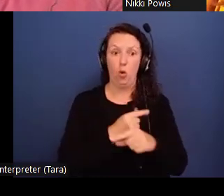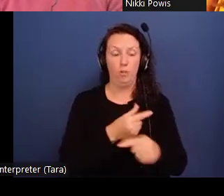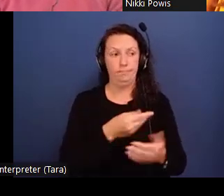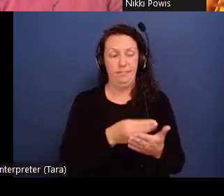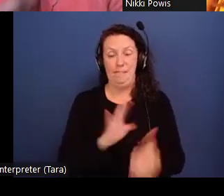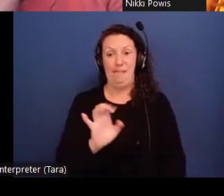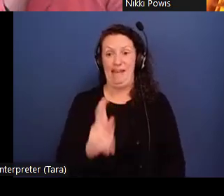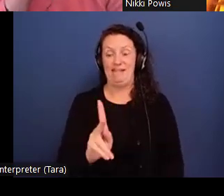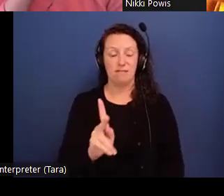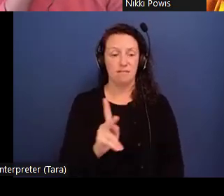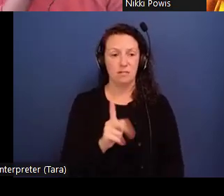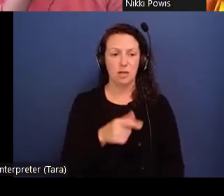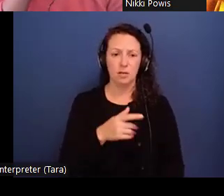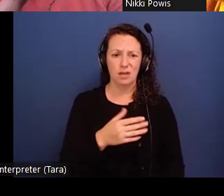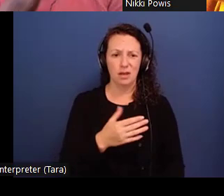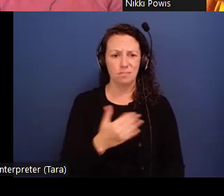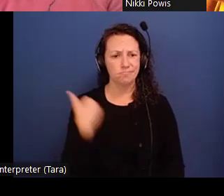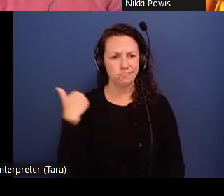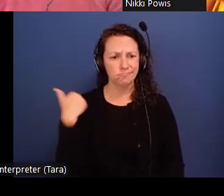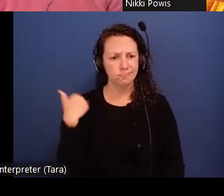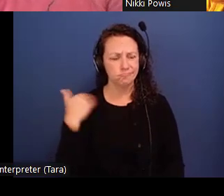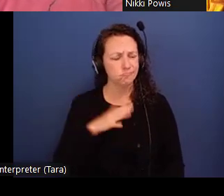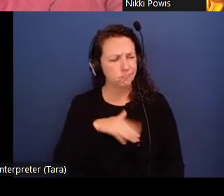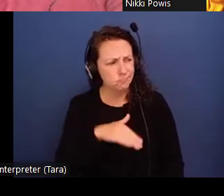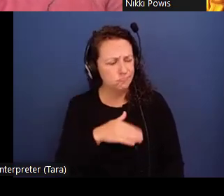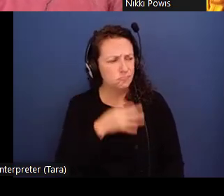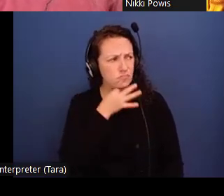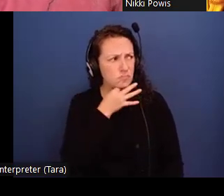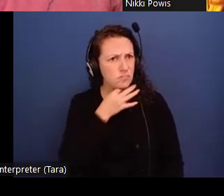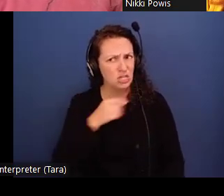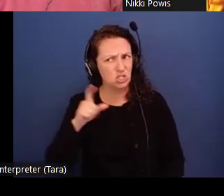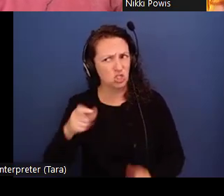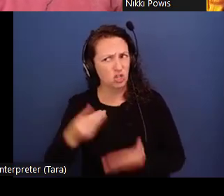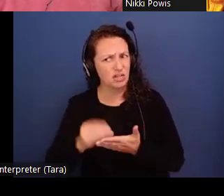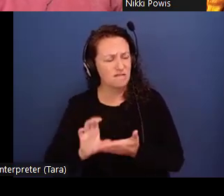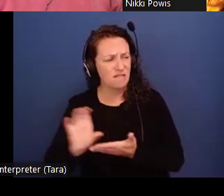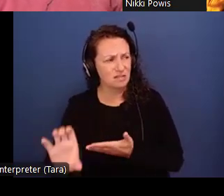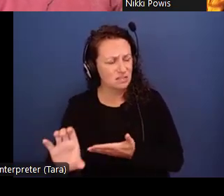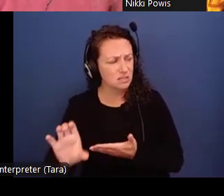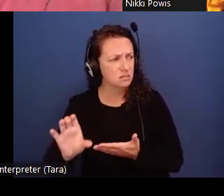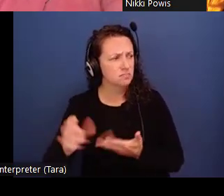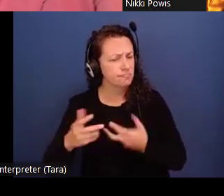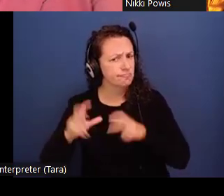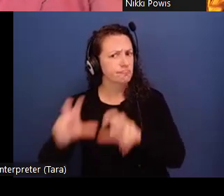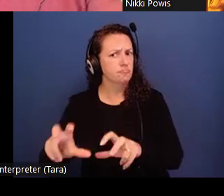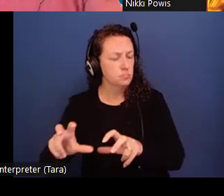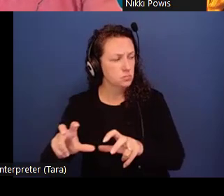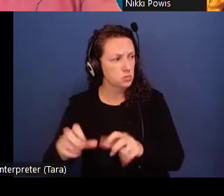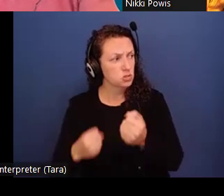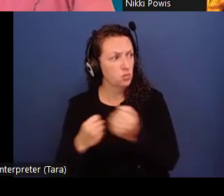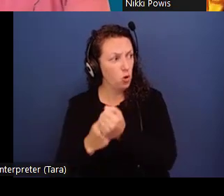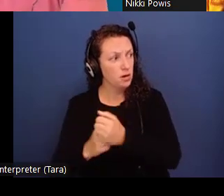They wanted to know whether or not they should invest in helping founders with